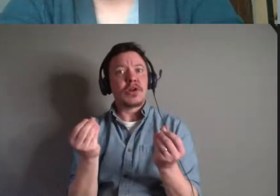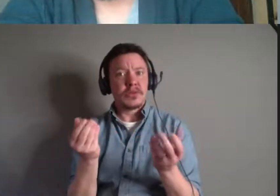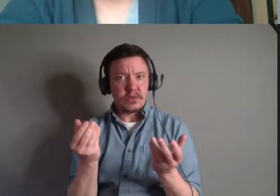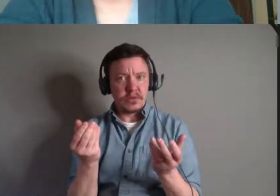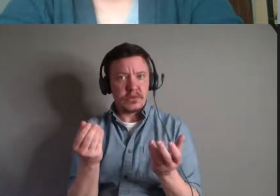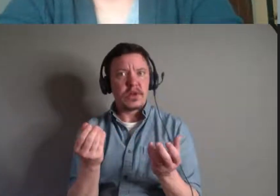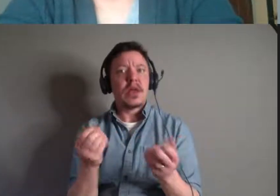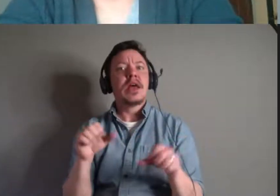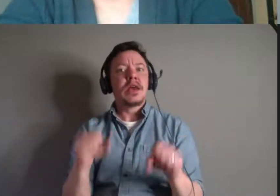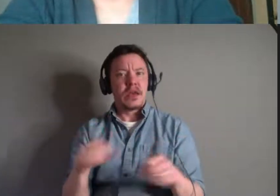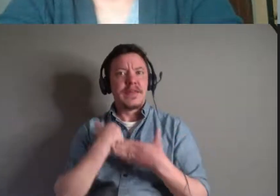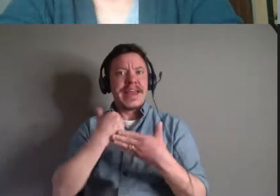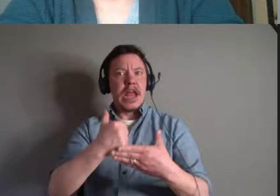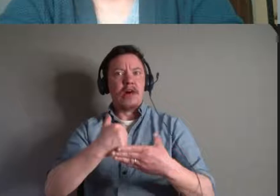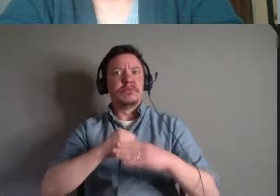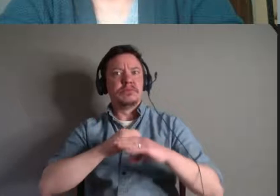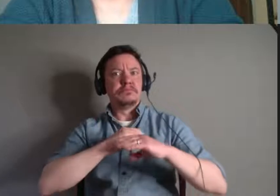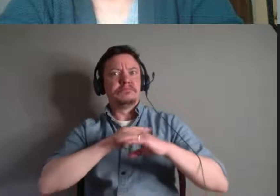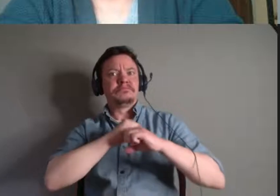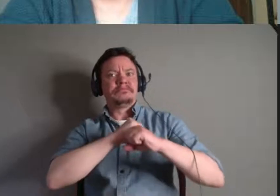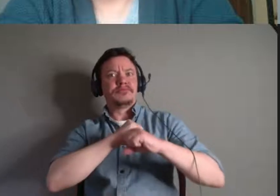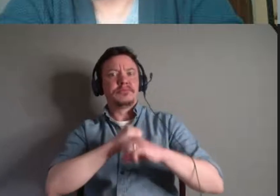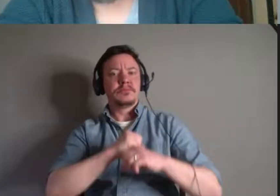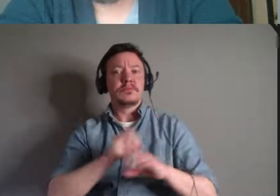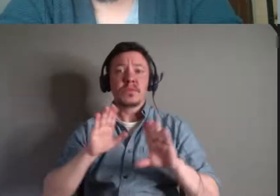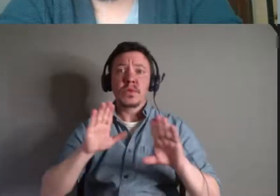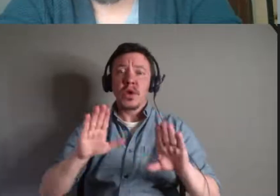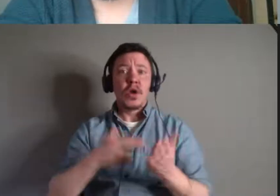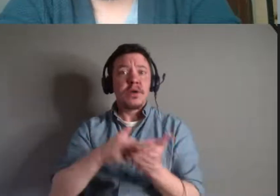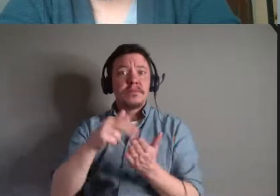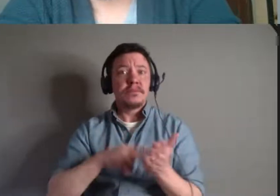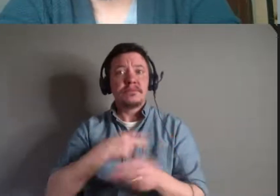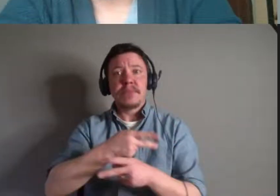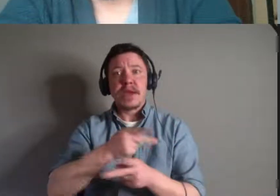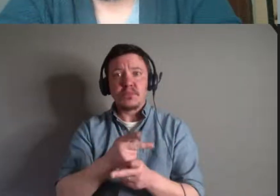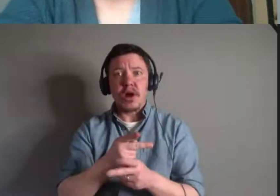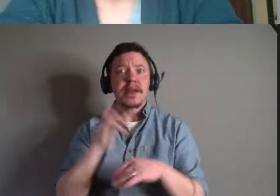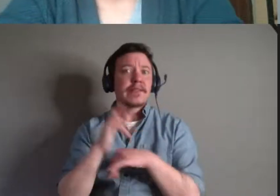can do that. There are some really great paint products out there.